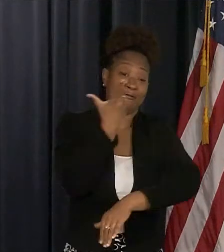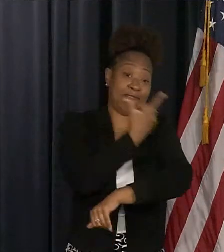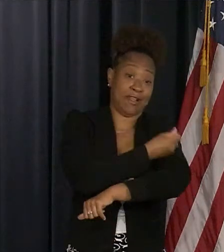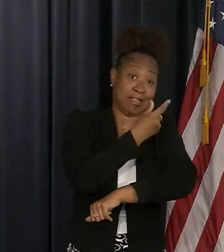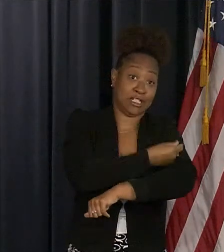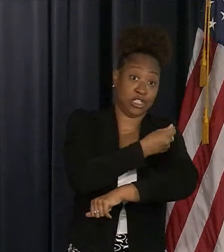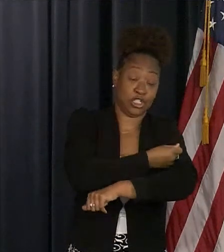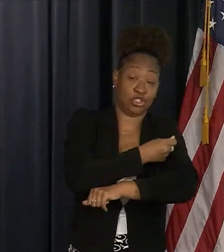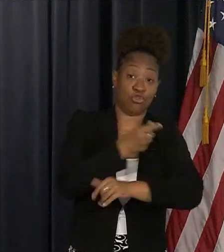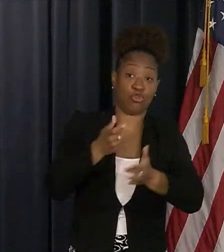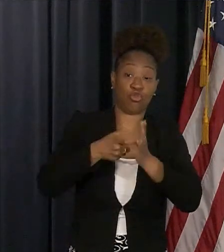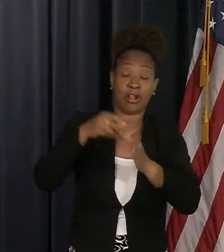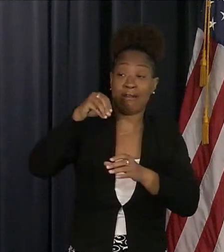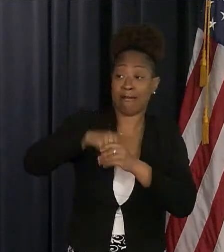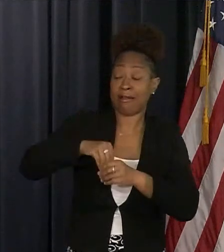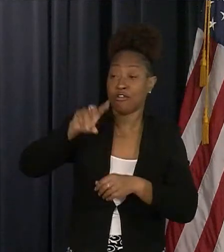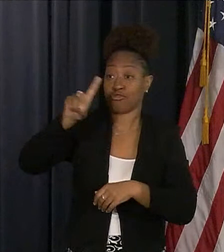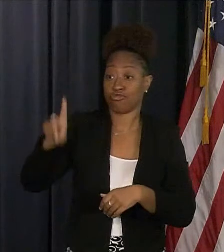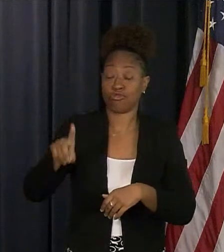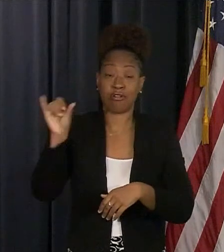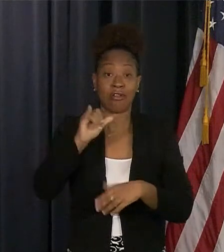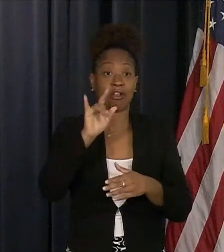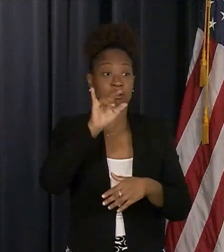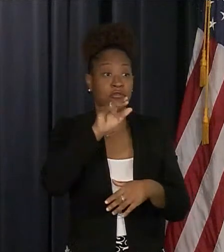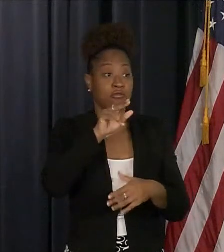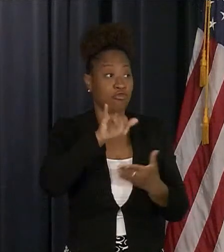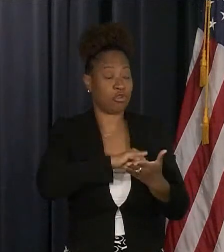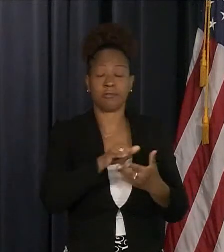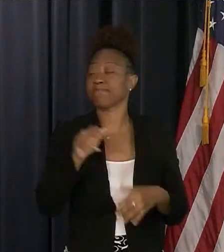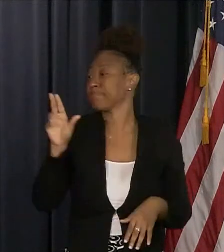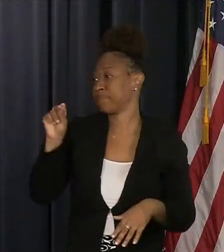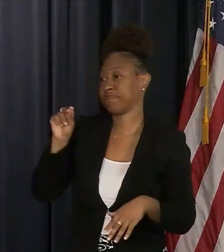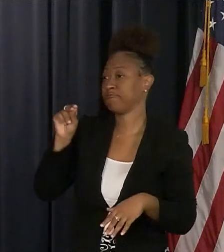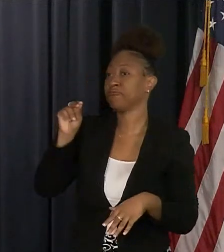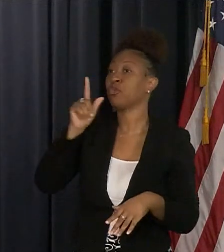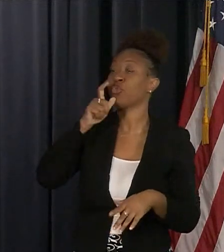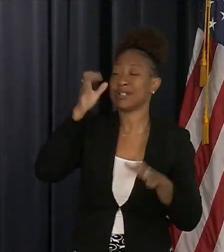Detroit the way that there's been in New Orleans or New York? No, that's up to the state of Michigan.